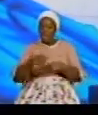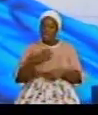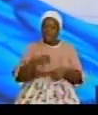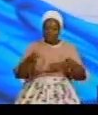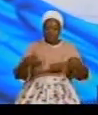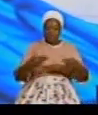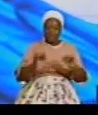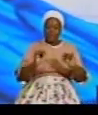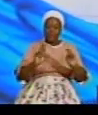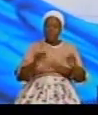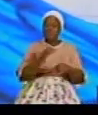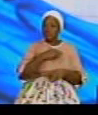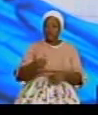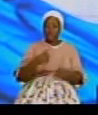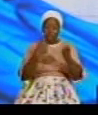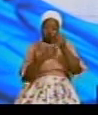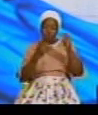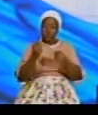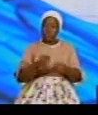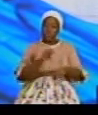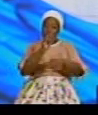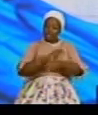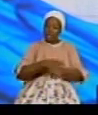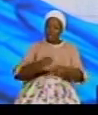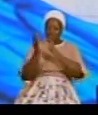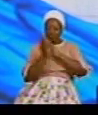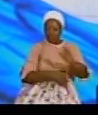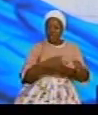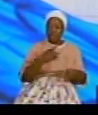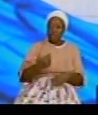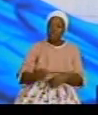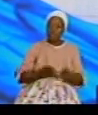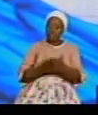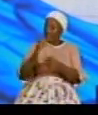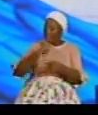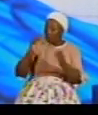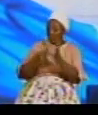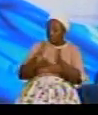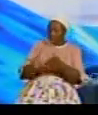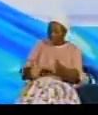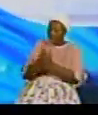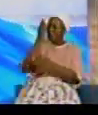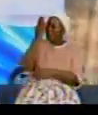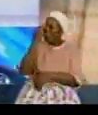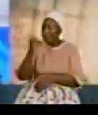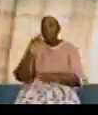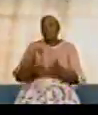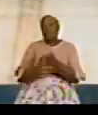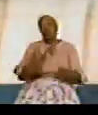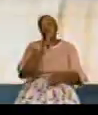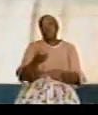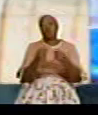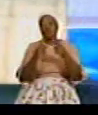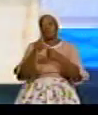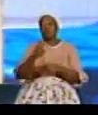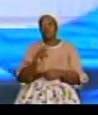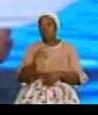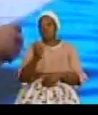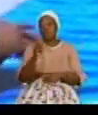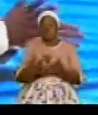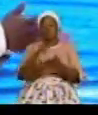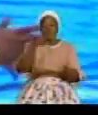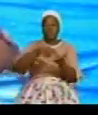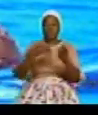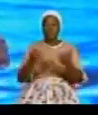they rejected the truth, and Jesus asked why. That question comes to you wherever you